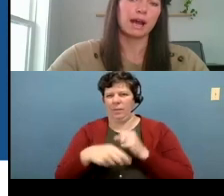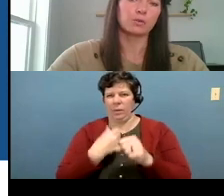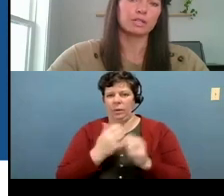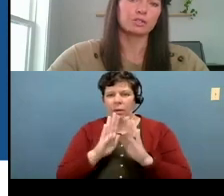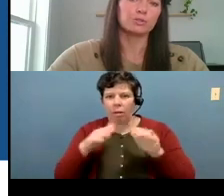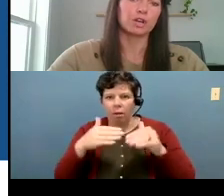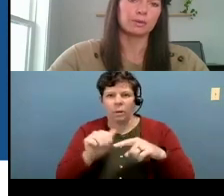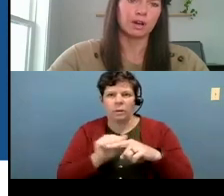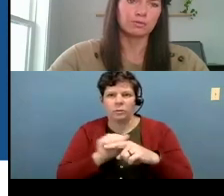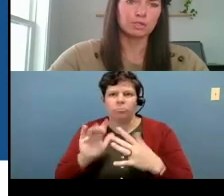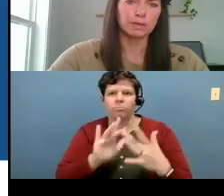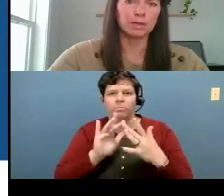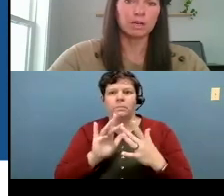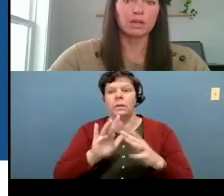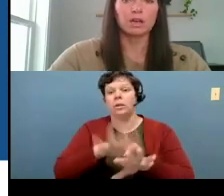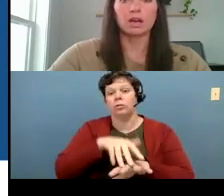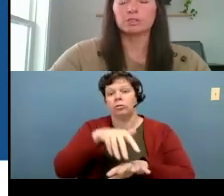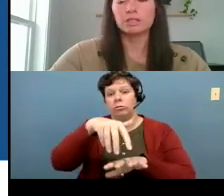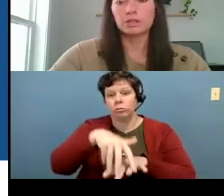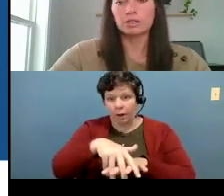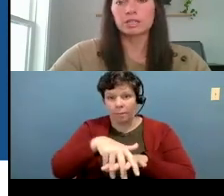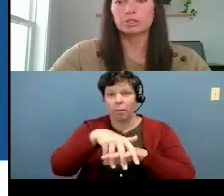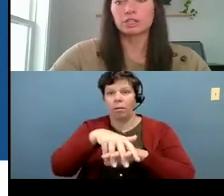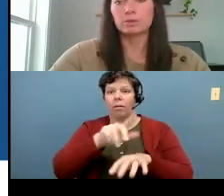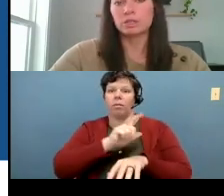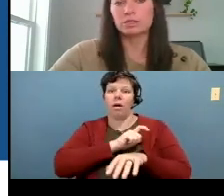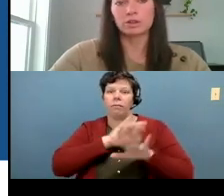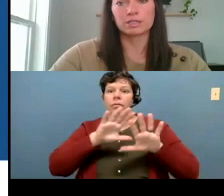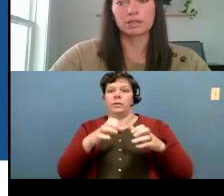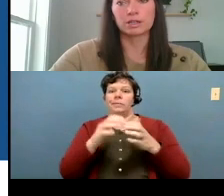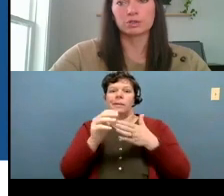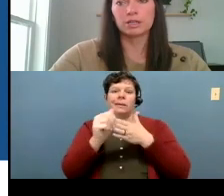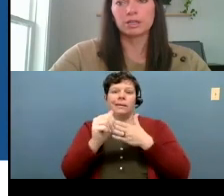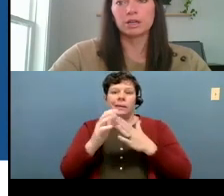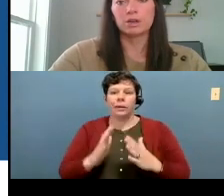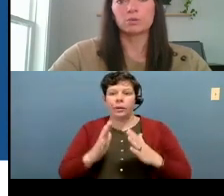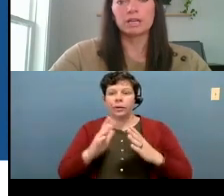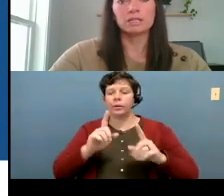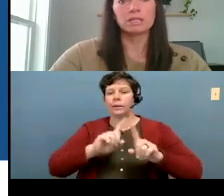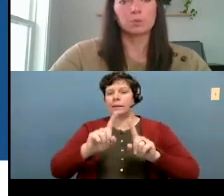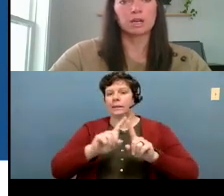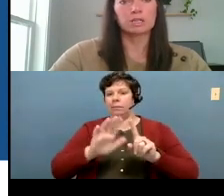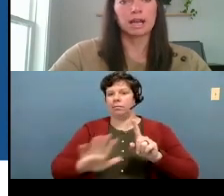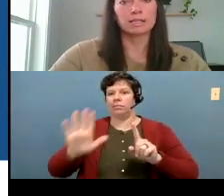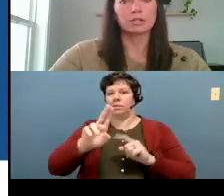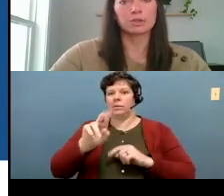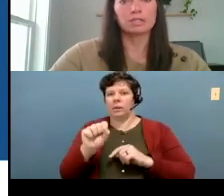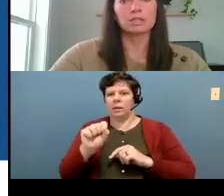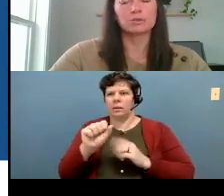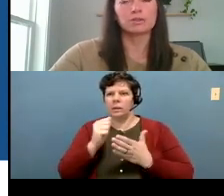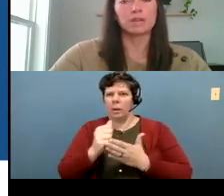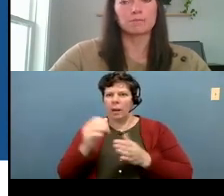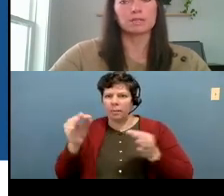and outreach to tribal law enforcement, to leaders and to communities across the country. Raising this awareness has